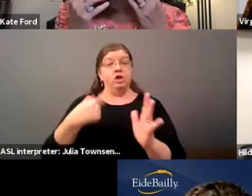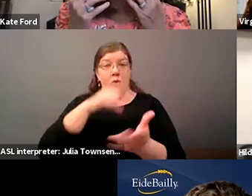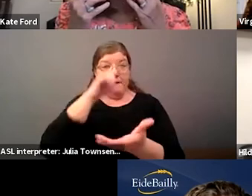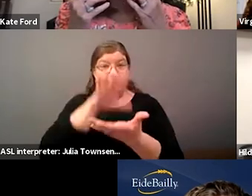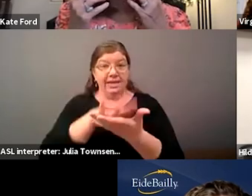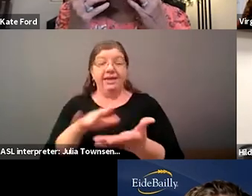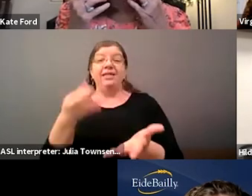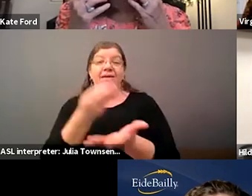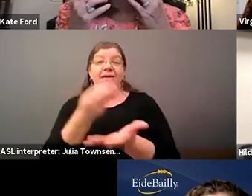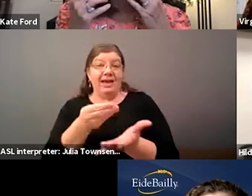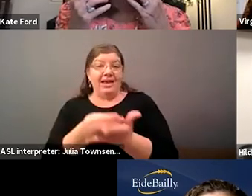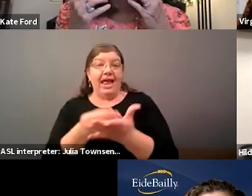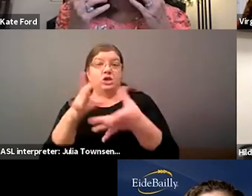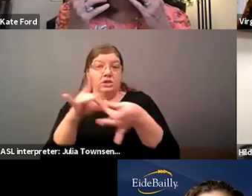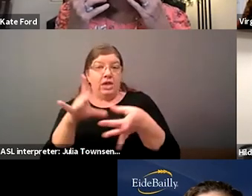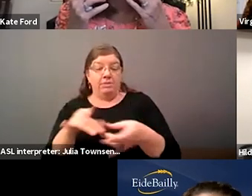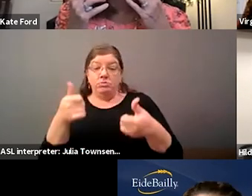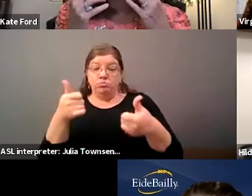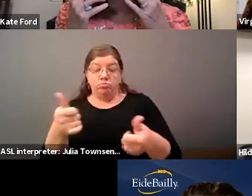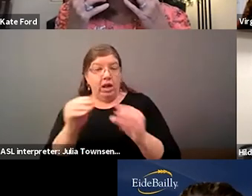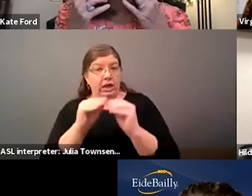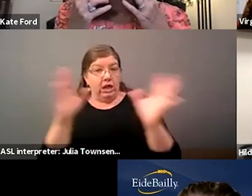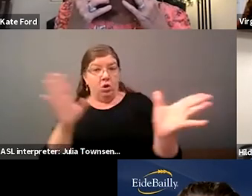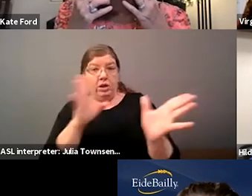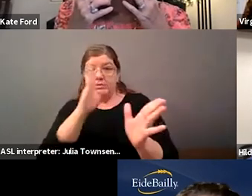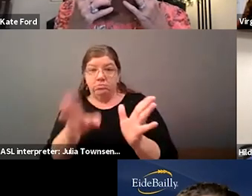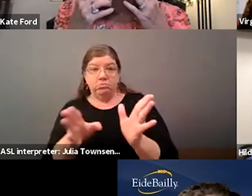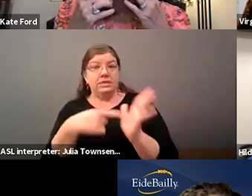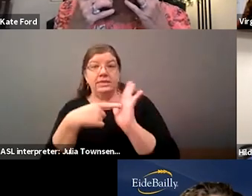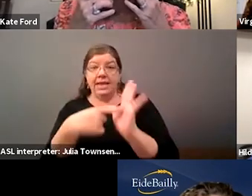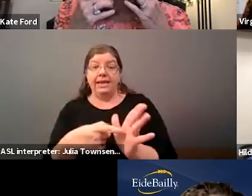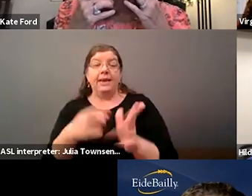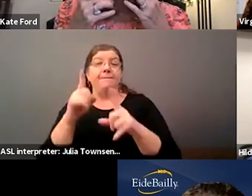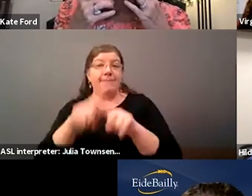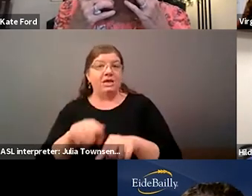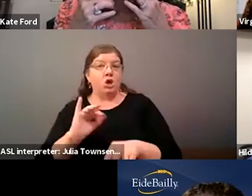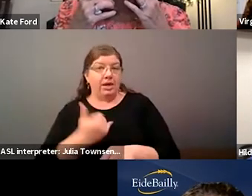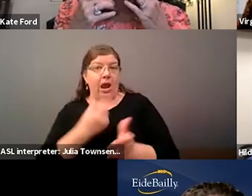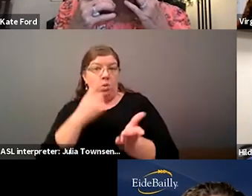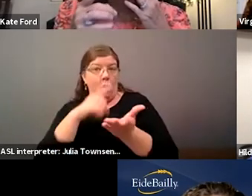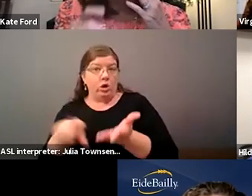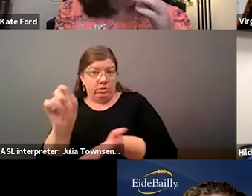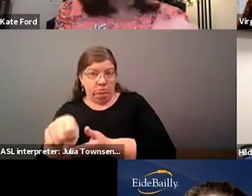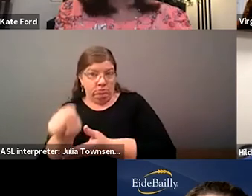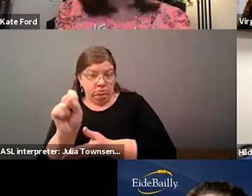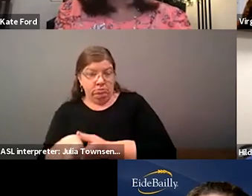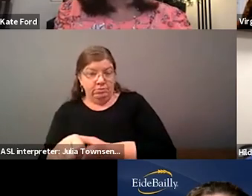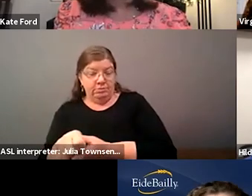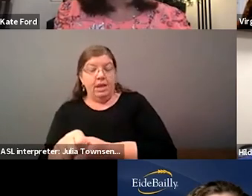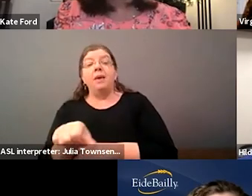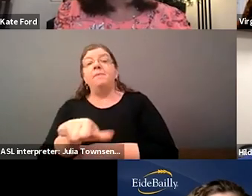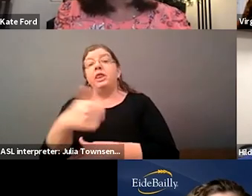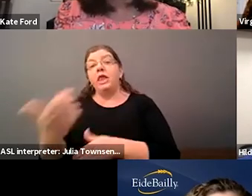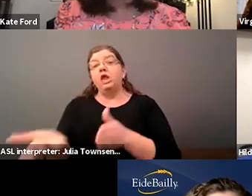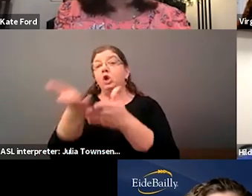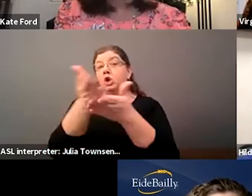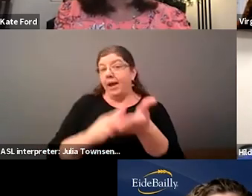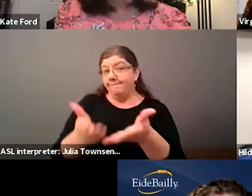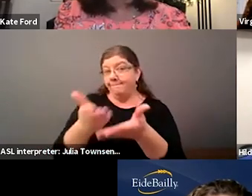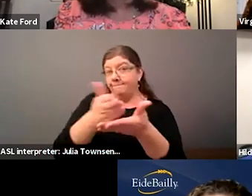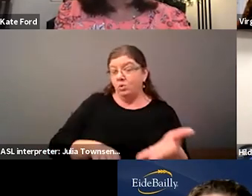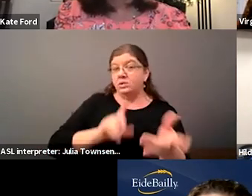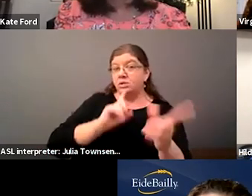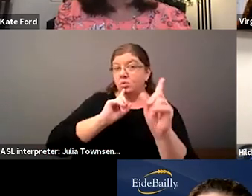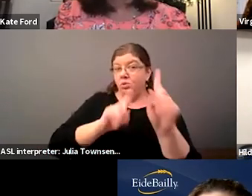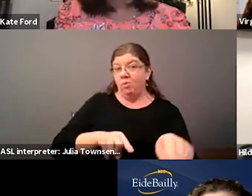financial statements are materially stated based on our audit now that said there are other components to the uh report